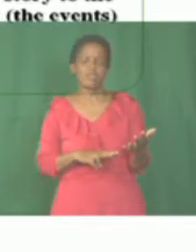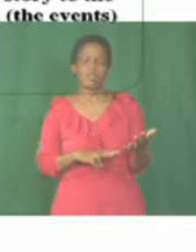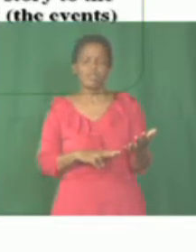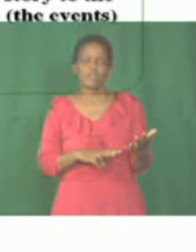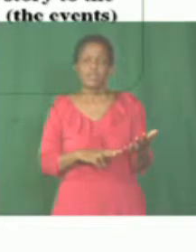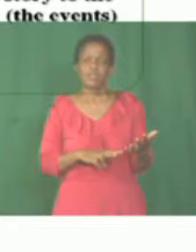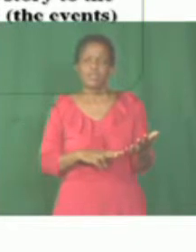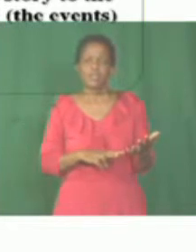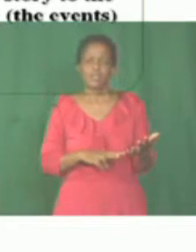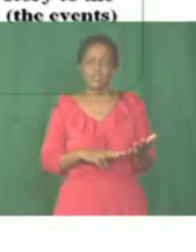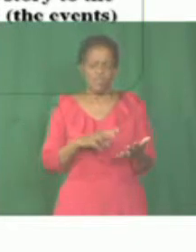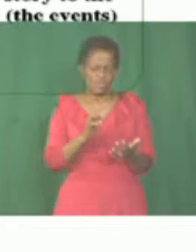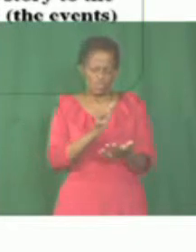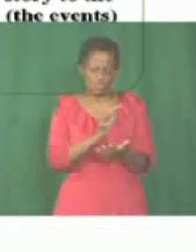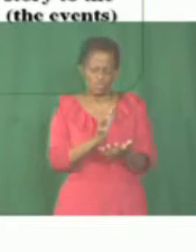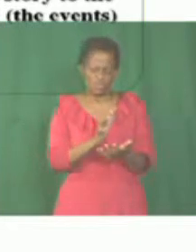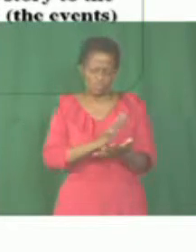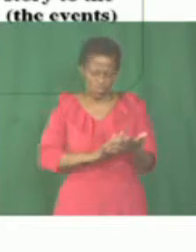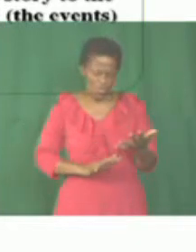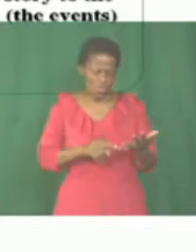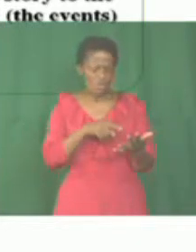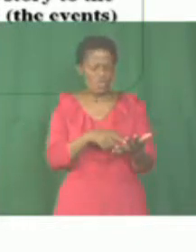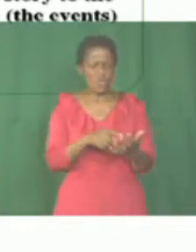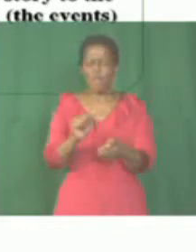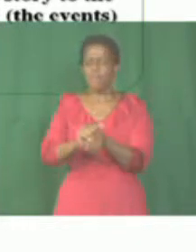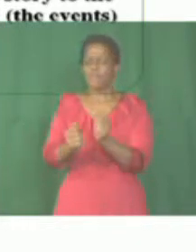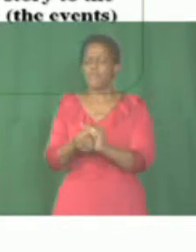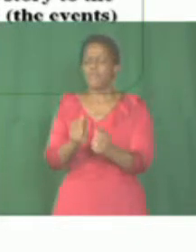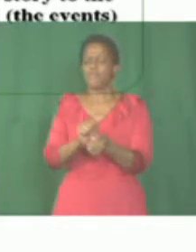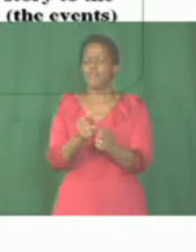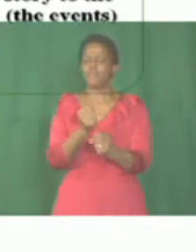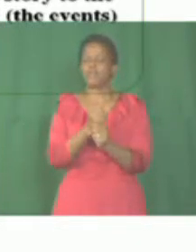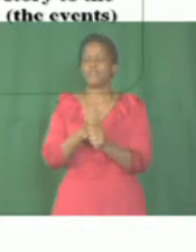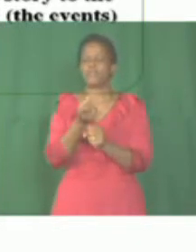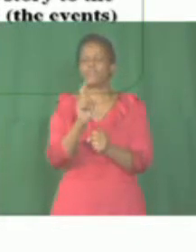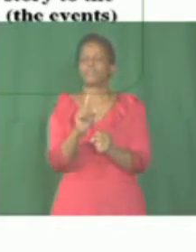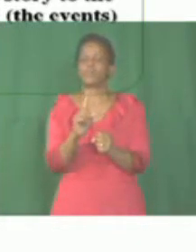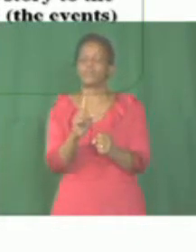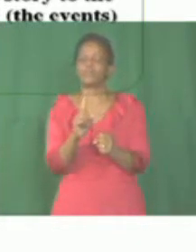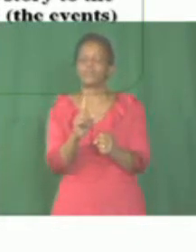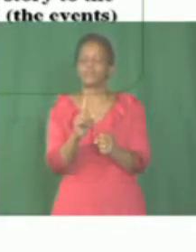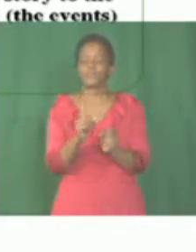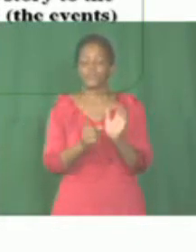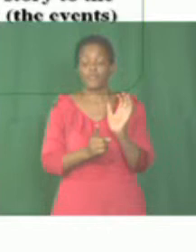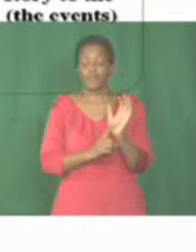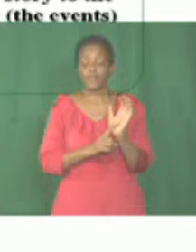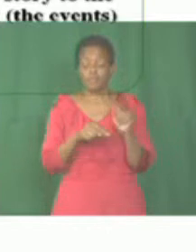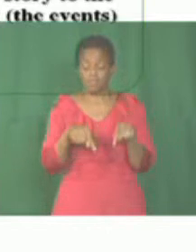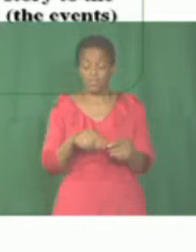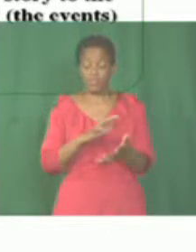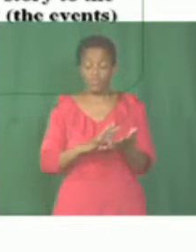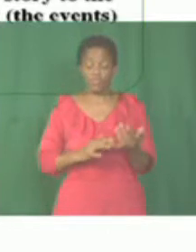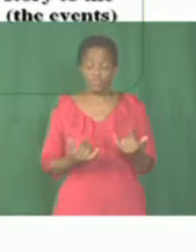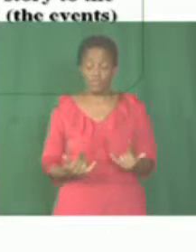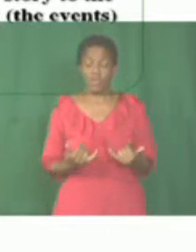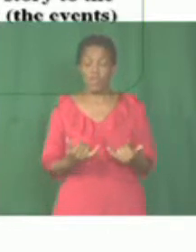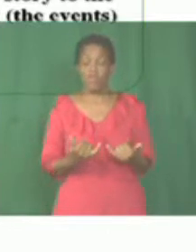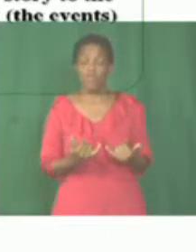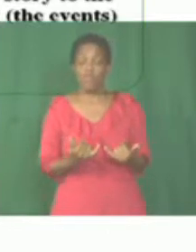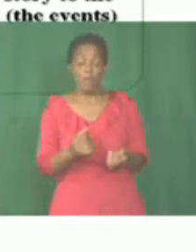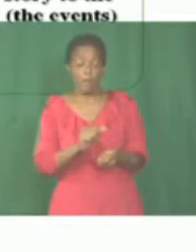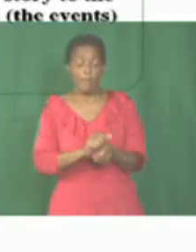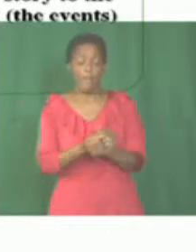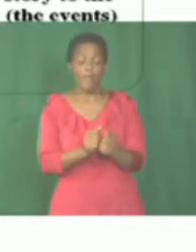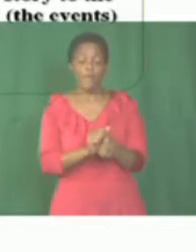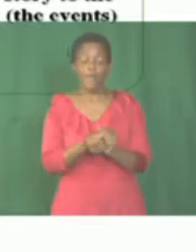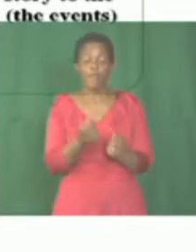the problem that was in the passage? Now, for instance, with this one, you are going to see that the problem